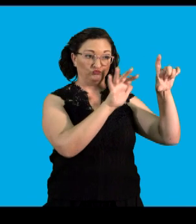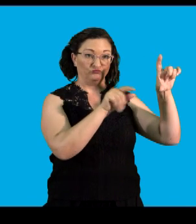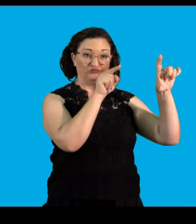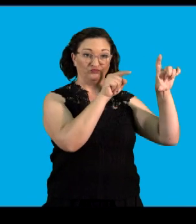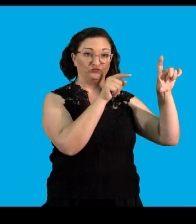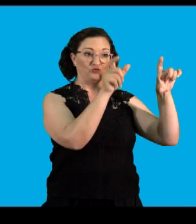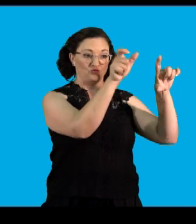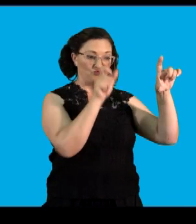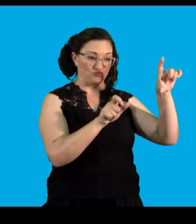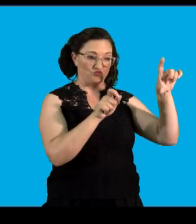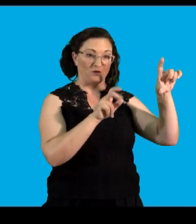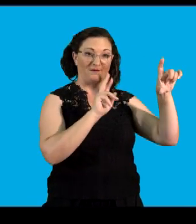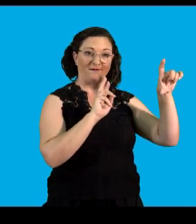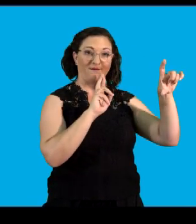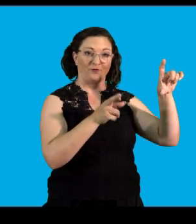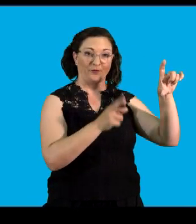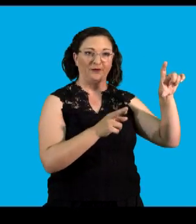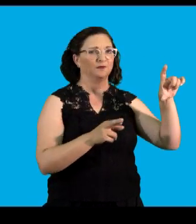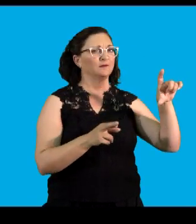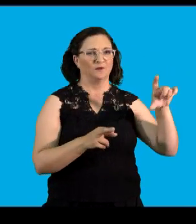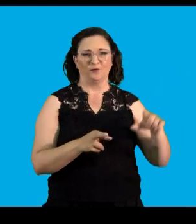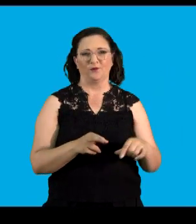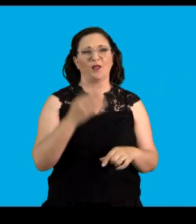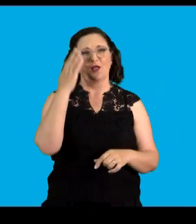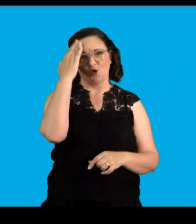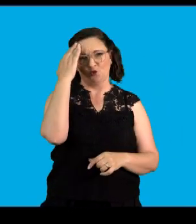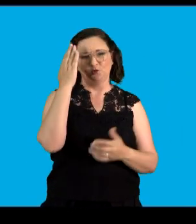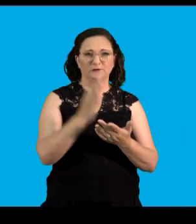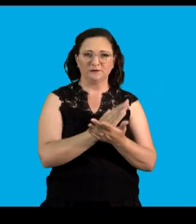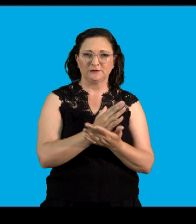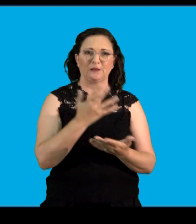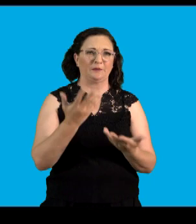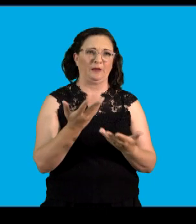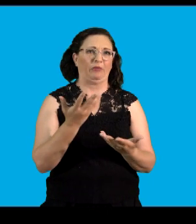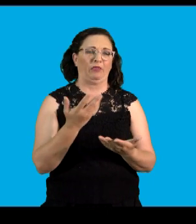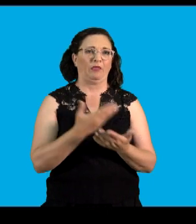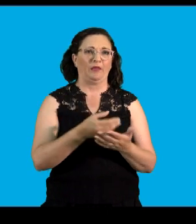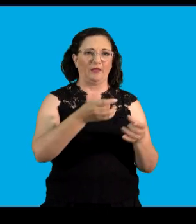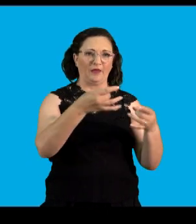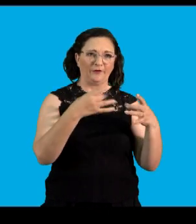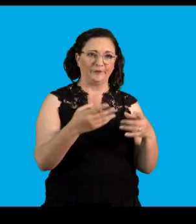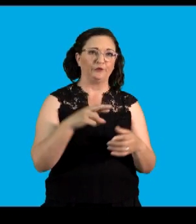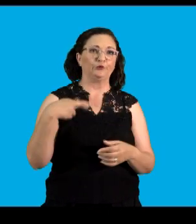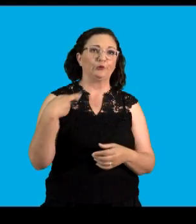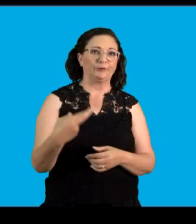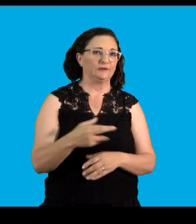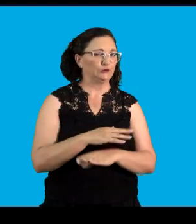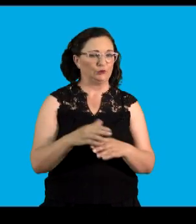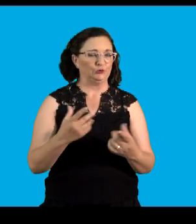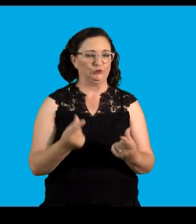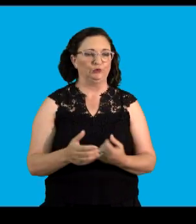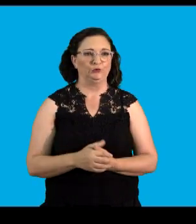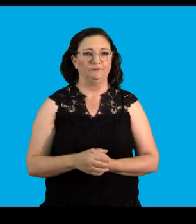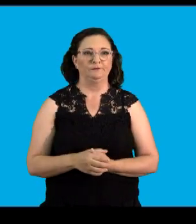for your information only, but don't be tempted. I know some learners might be tempted to repeat the information. Do not. You will